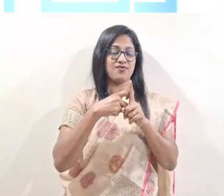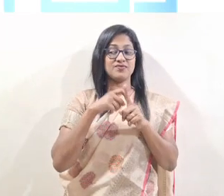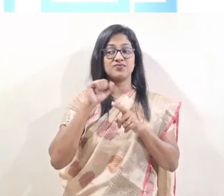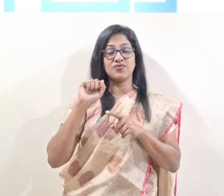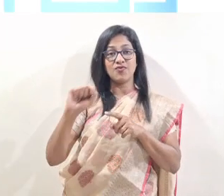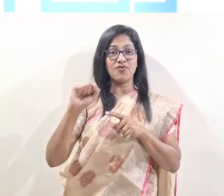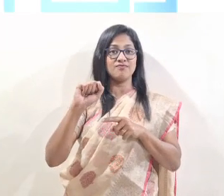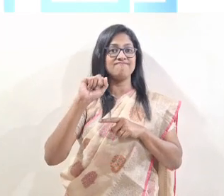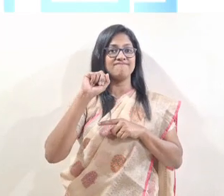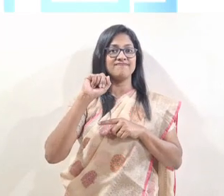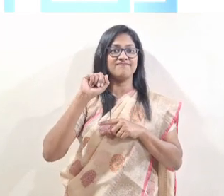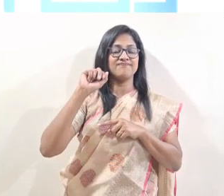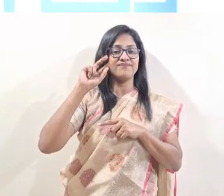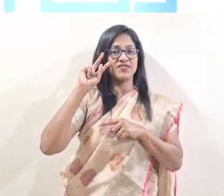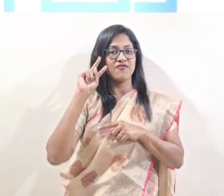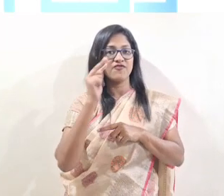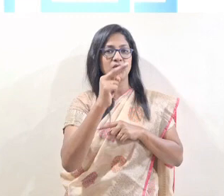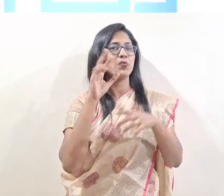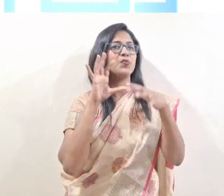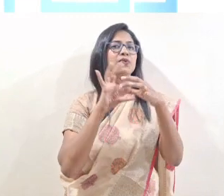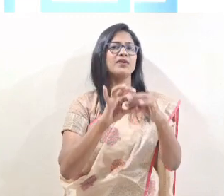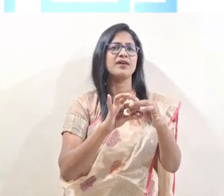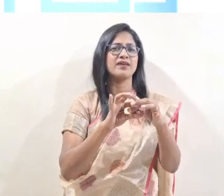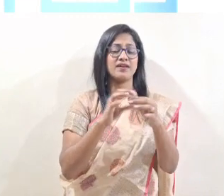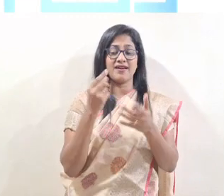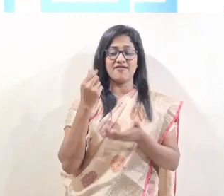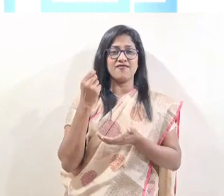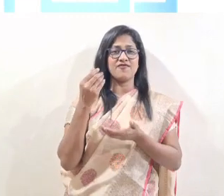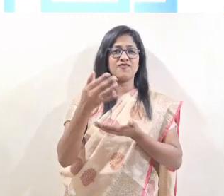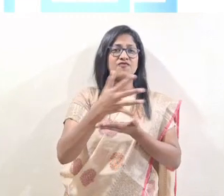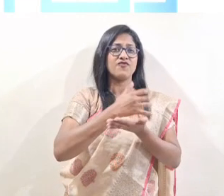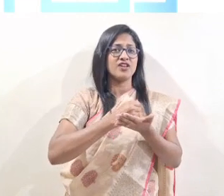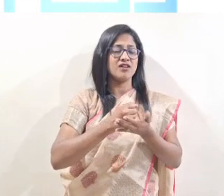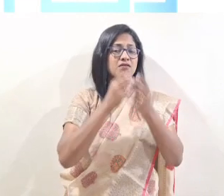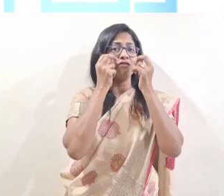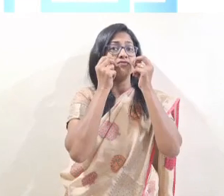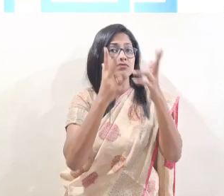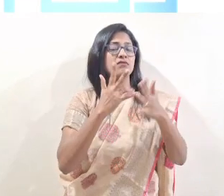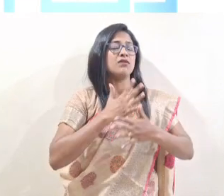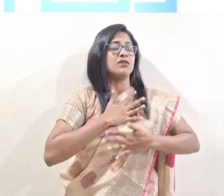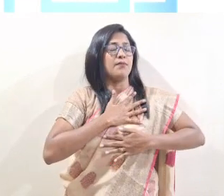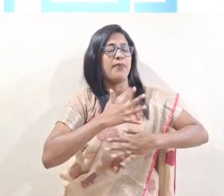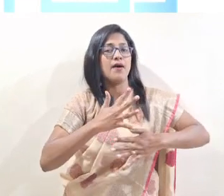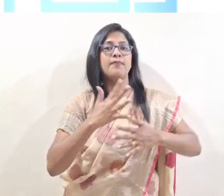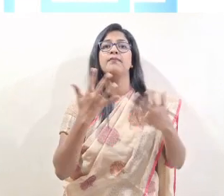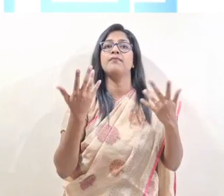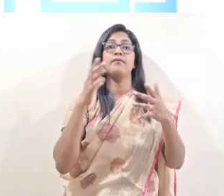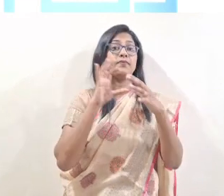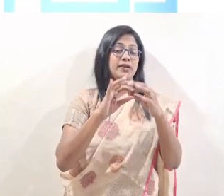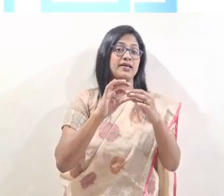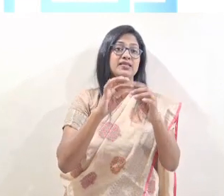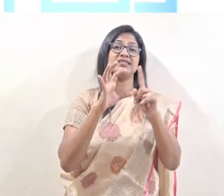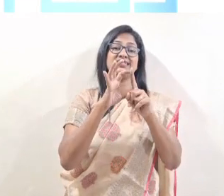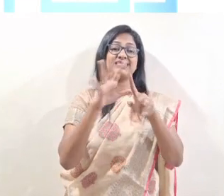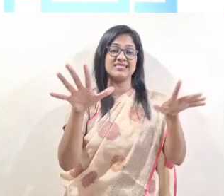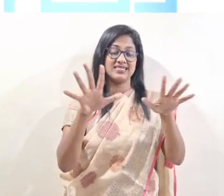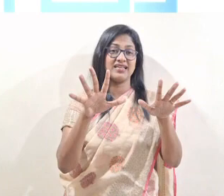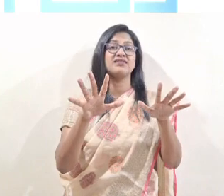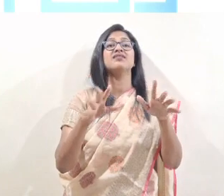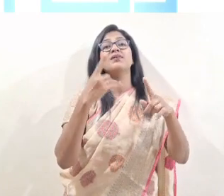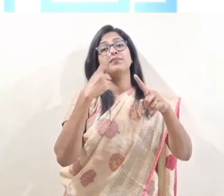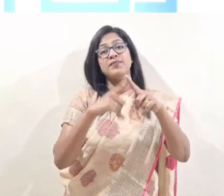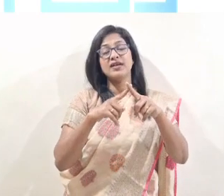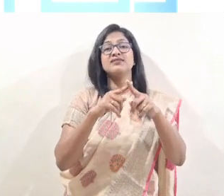his perspective on what could be the financial shocks in terms of disaster and what could